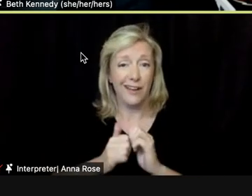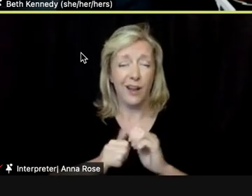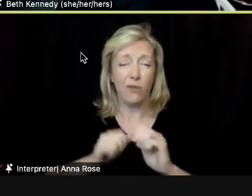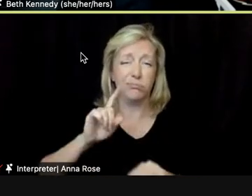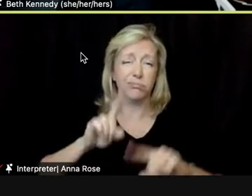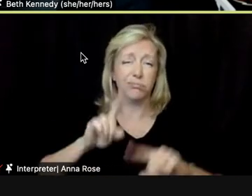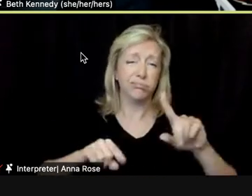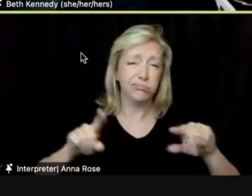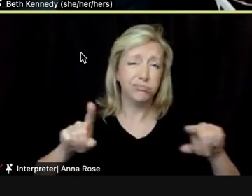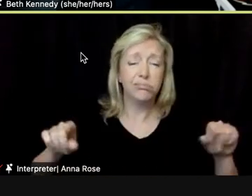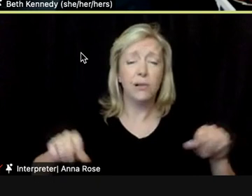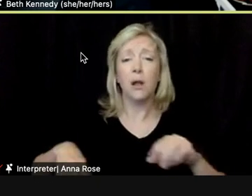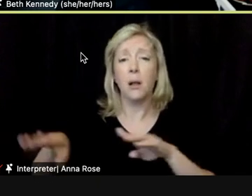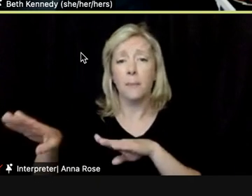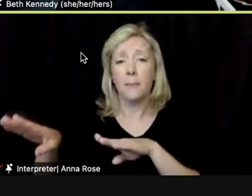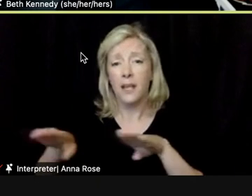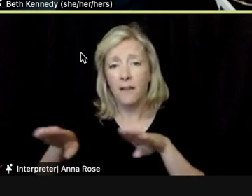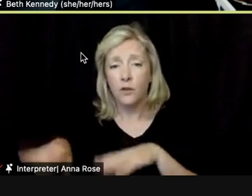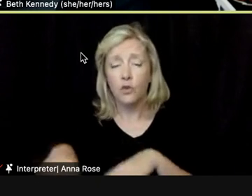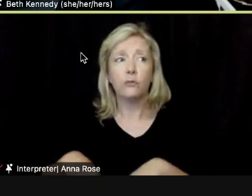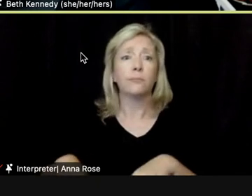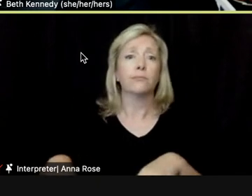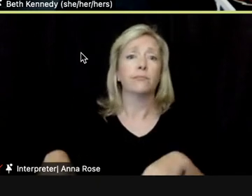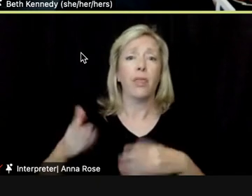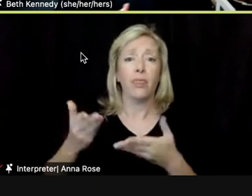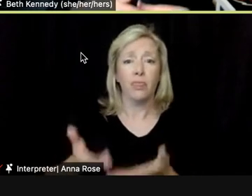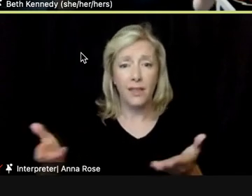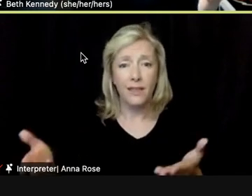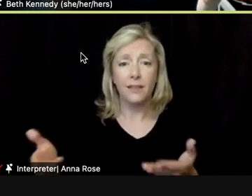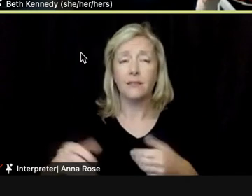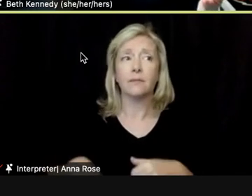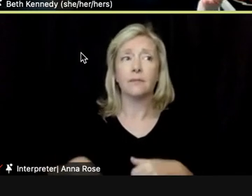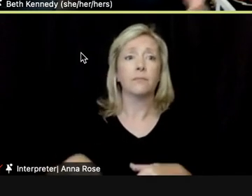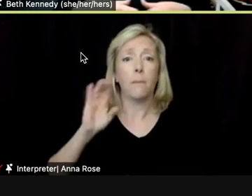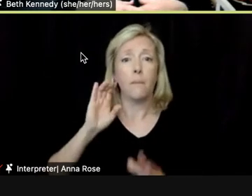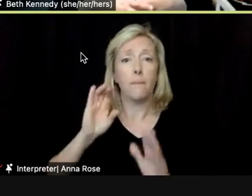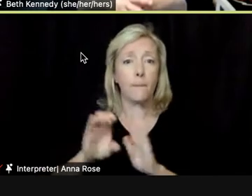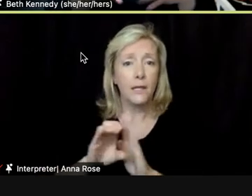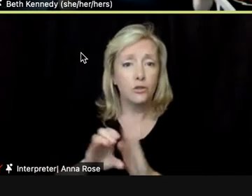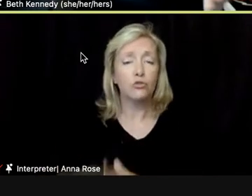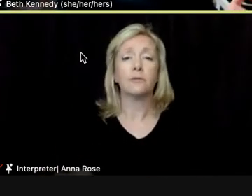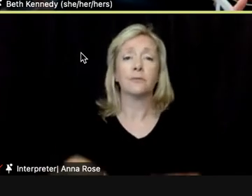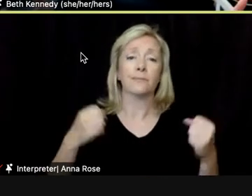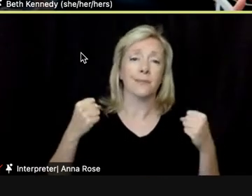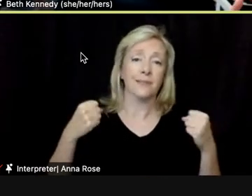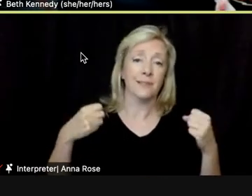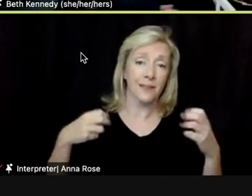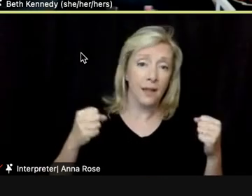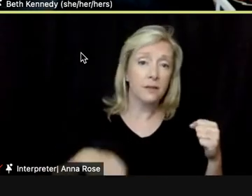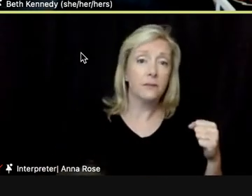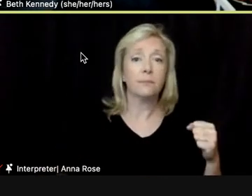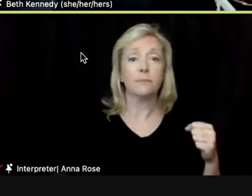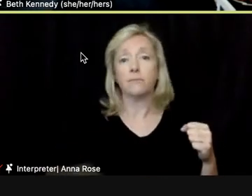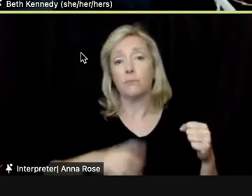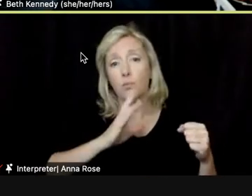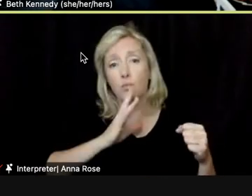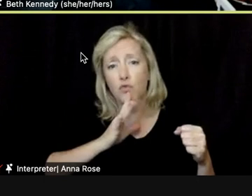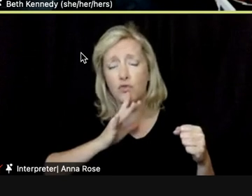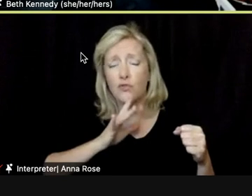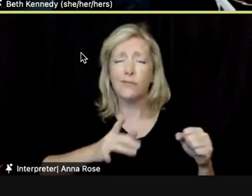with pictures, with signs or words, fluent communicators, all kinds of communication